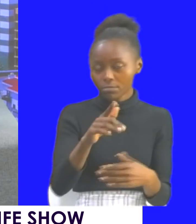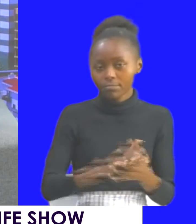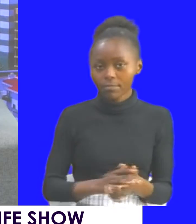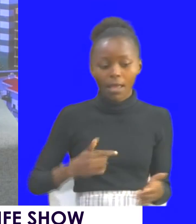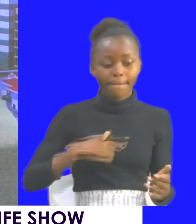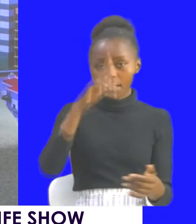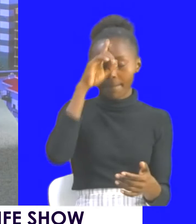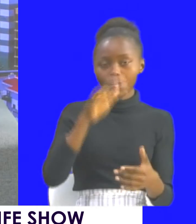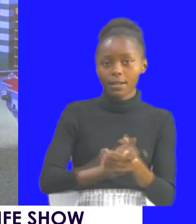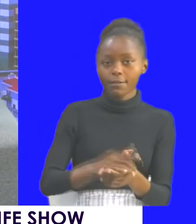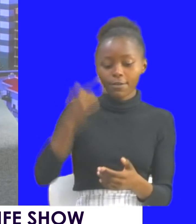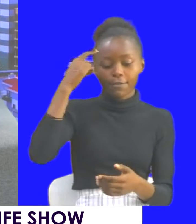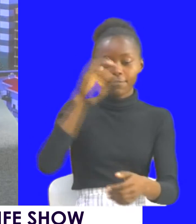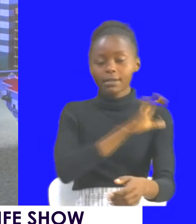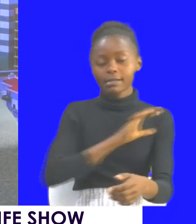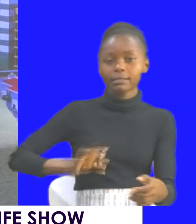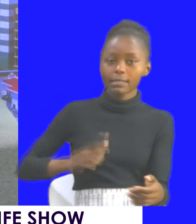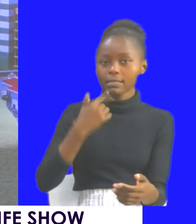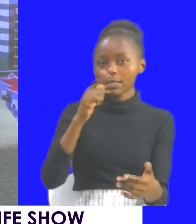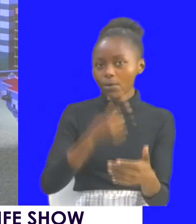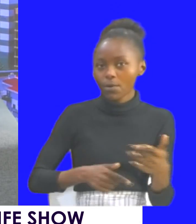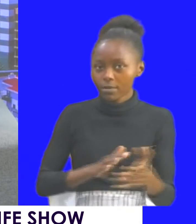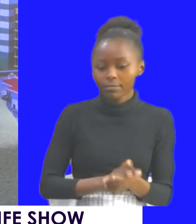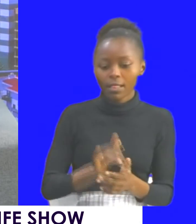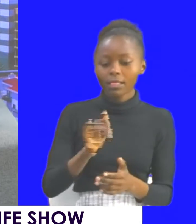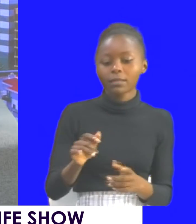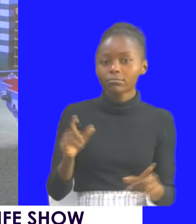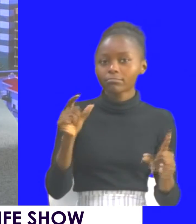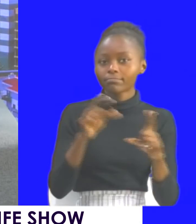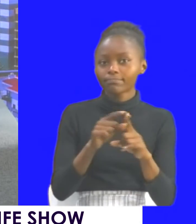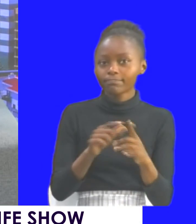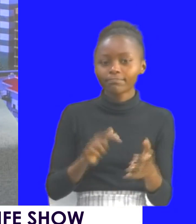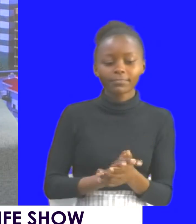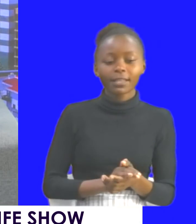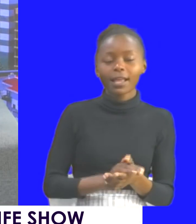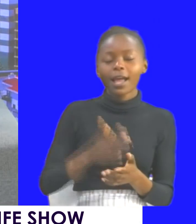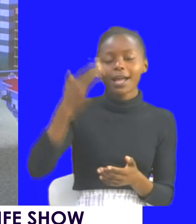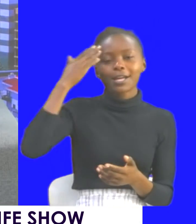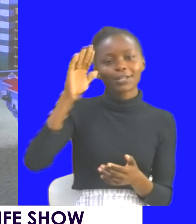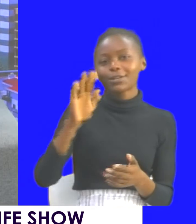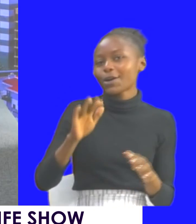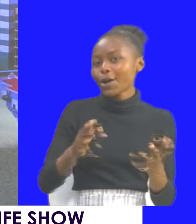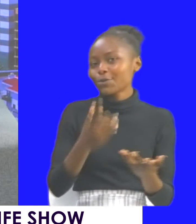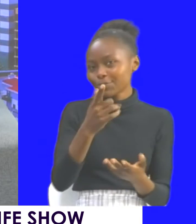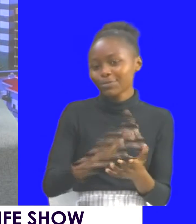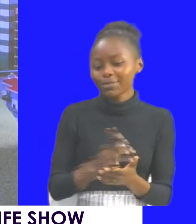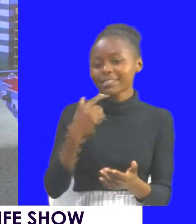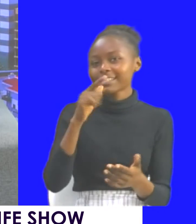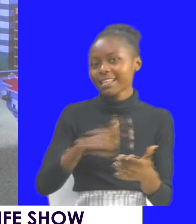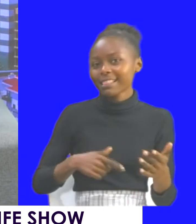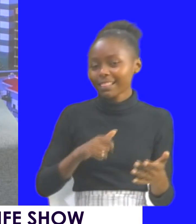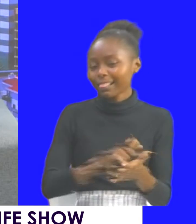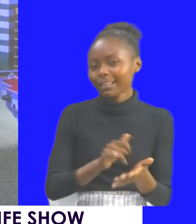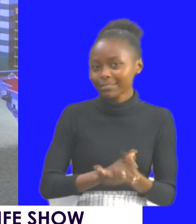Christians, they would say that is the word. I don't know what you would say in your religion, but it is difficult for you